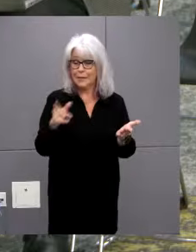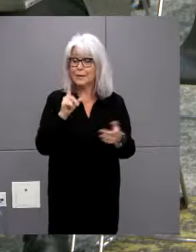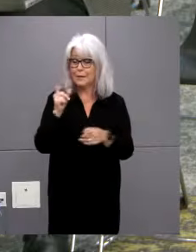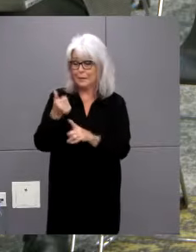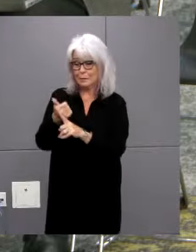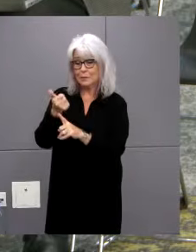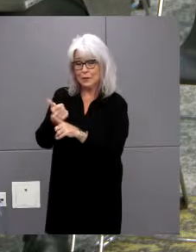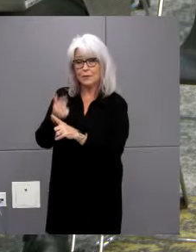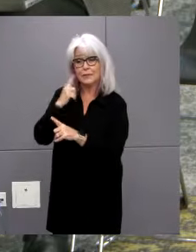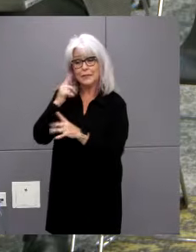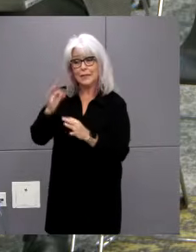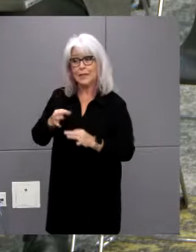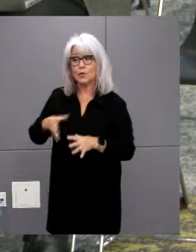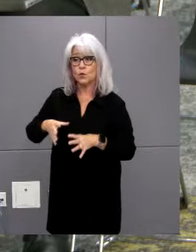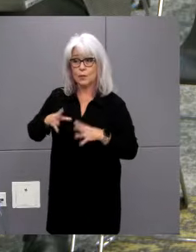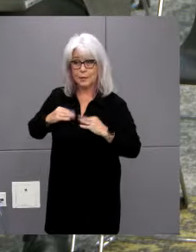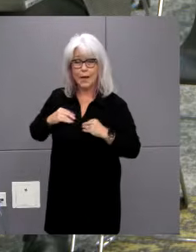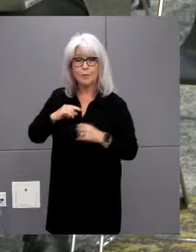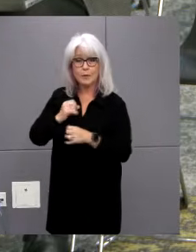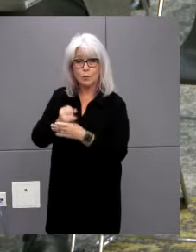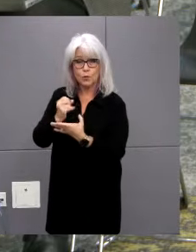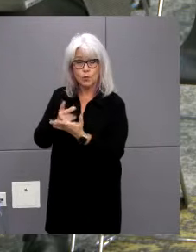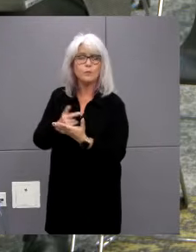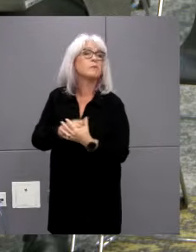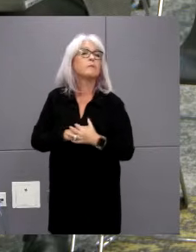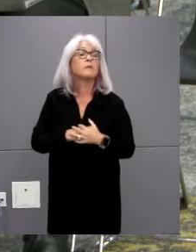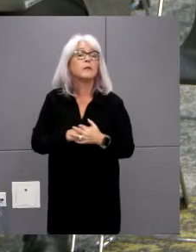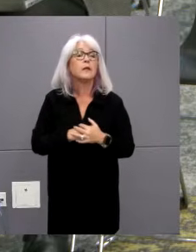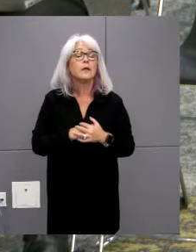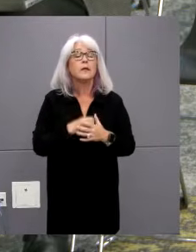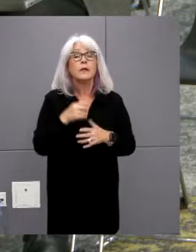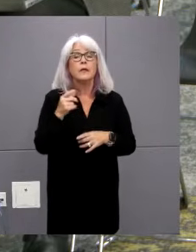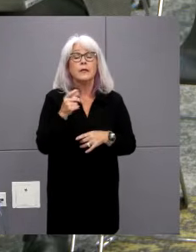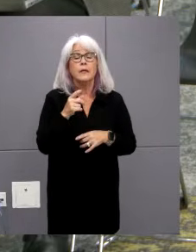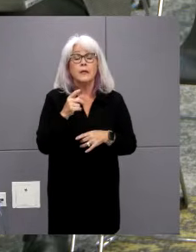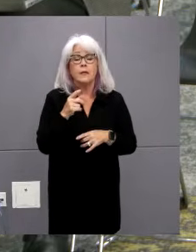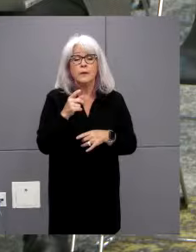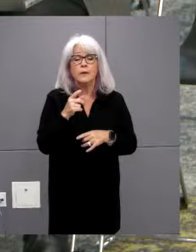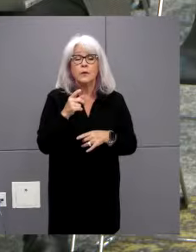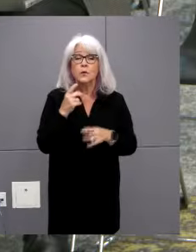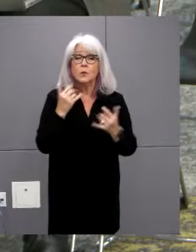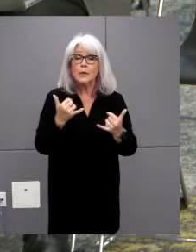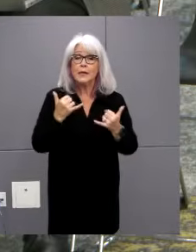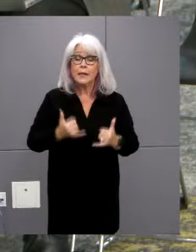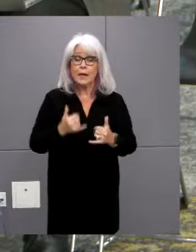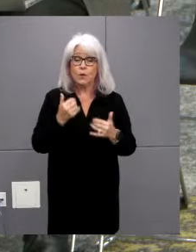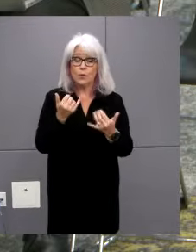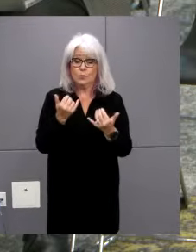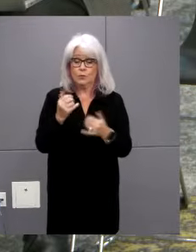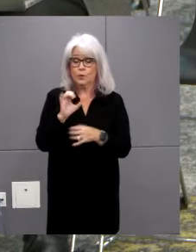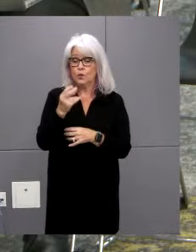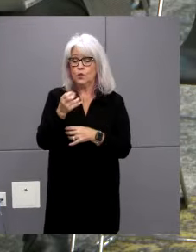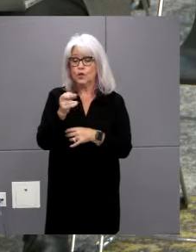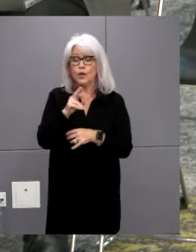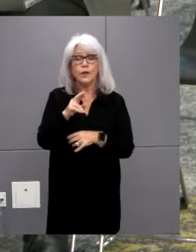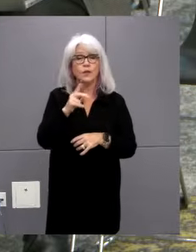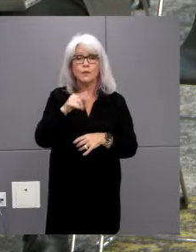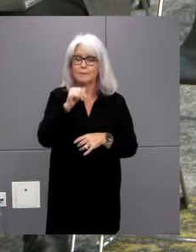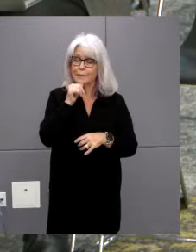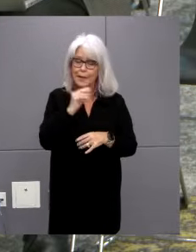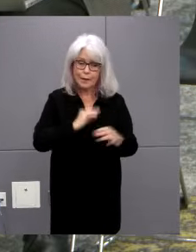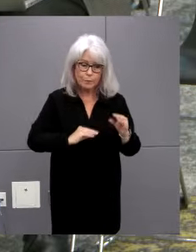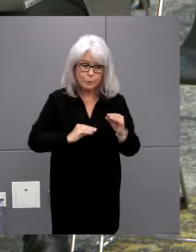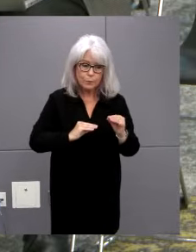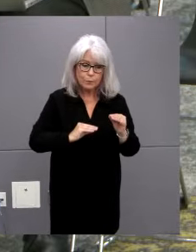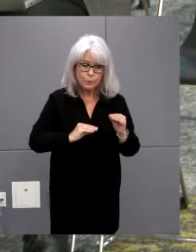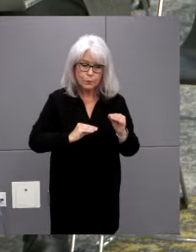and voted to approve. Specifically, the minutes reflect that the current chair moved to not use a search